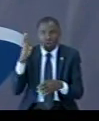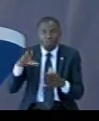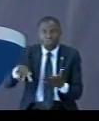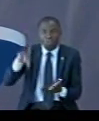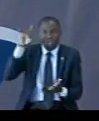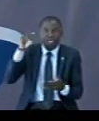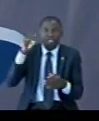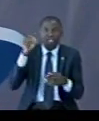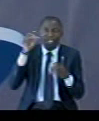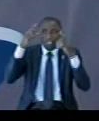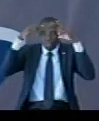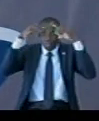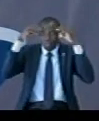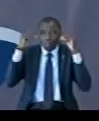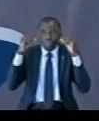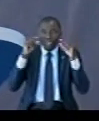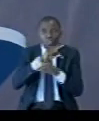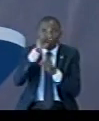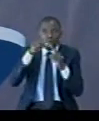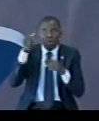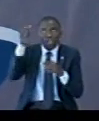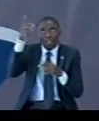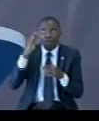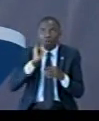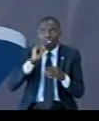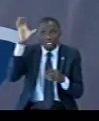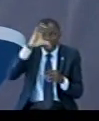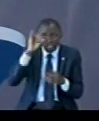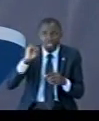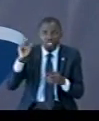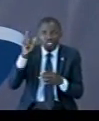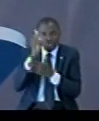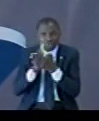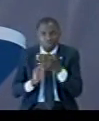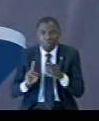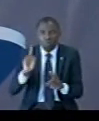When God was seeking someone to confront Goliath,